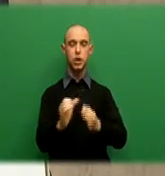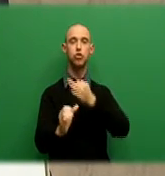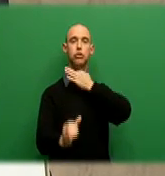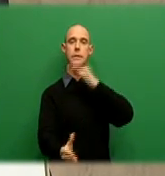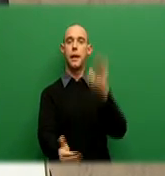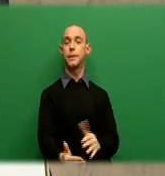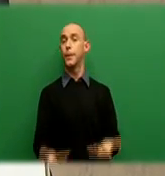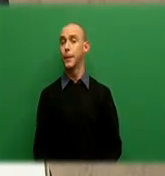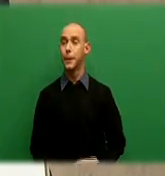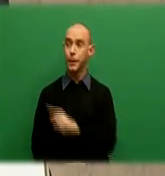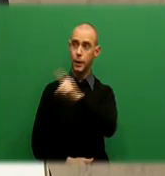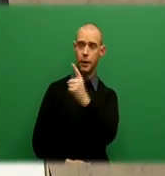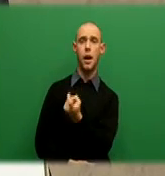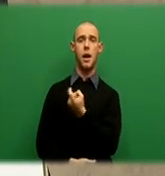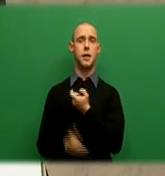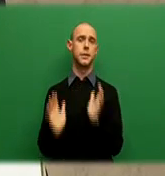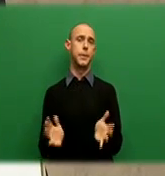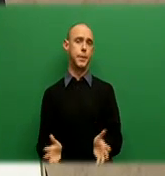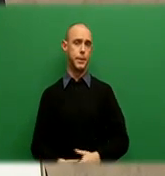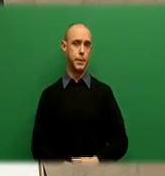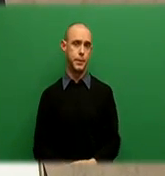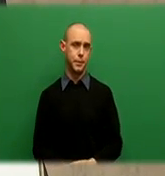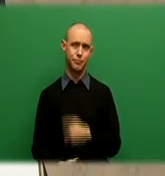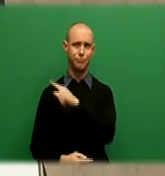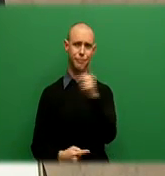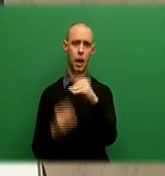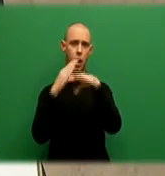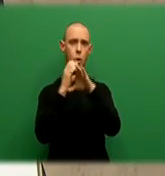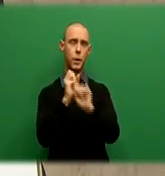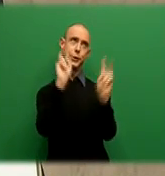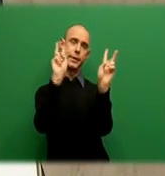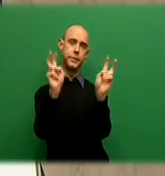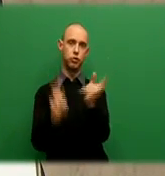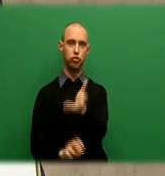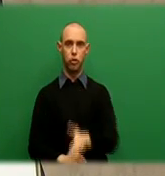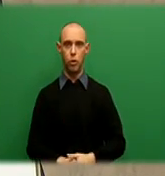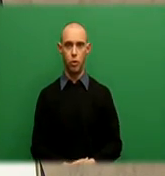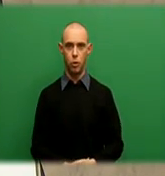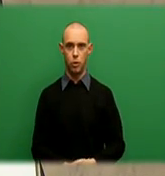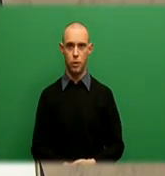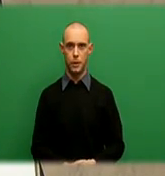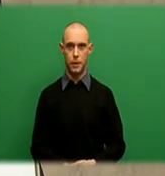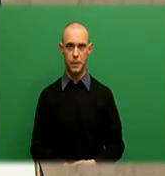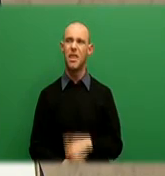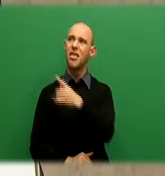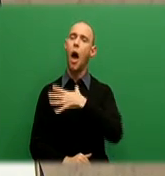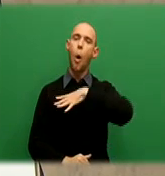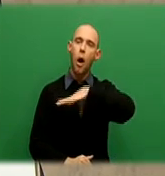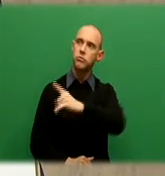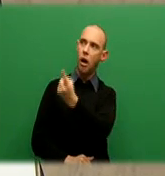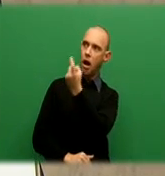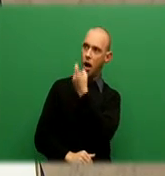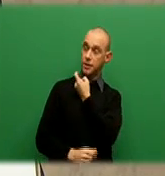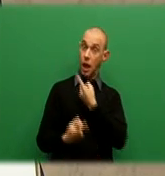And that would have been sort of the main focus of their question. They literally just wanted to think how we think about